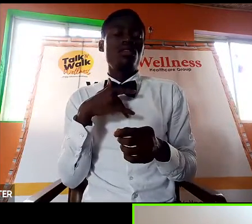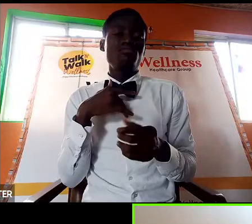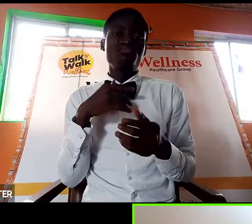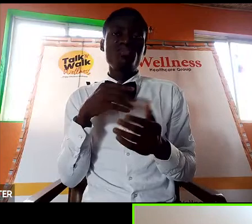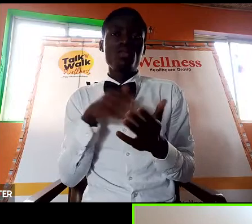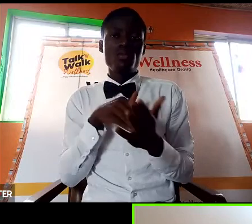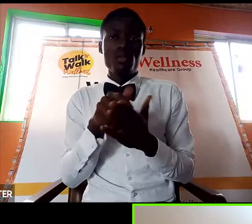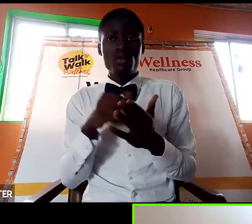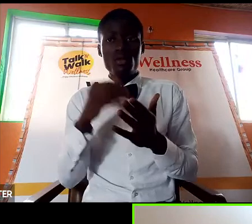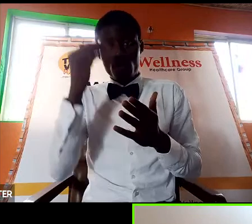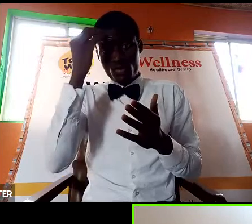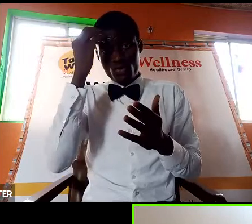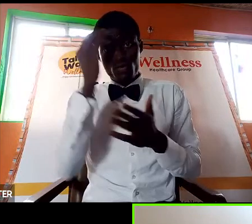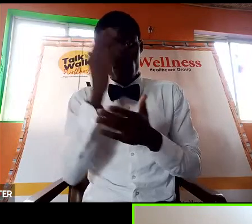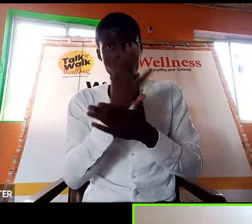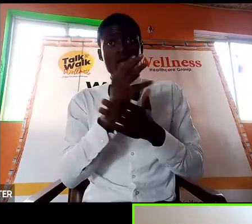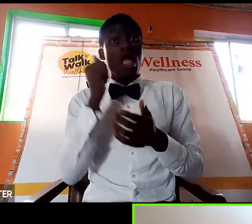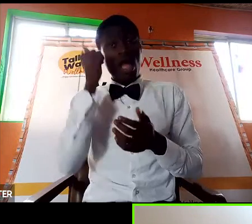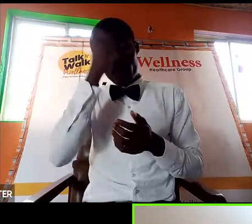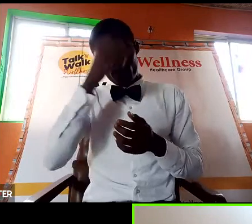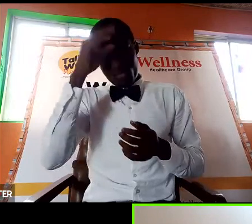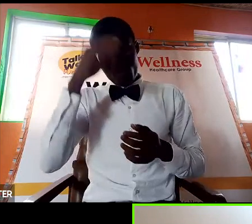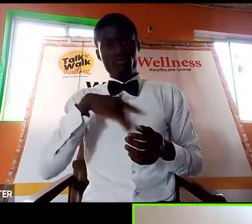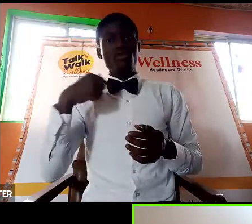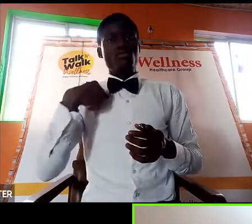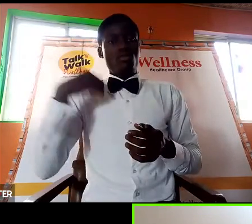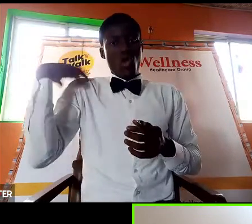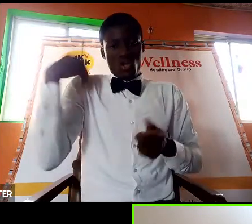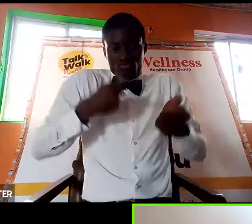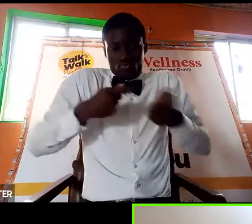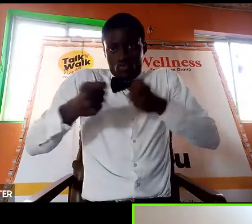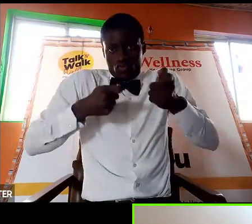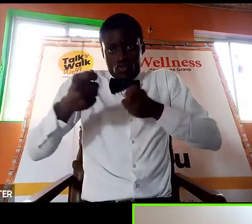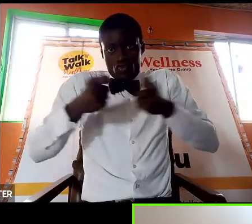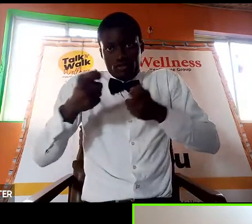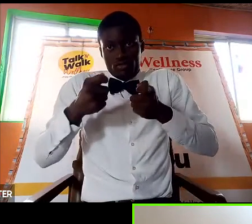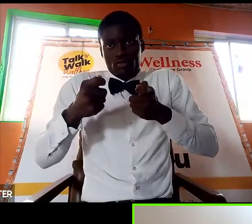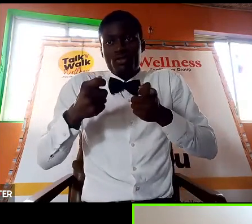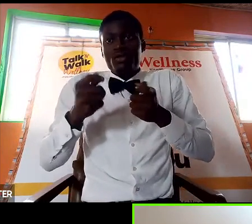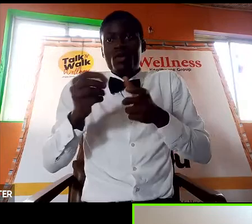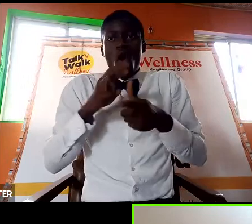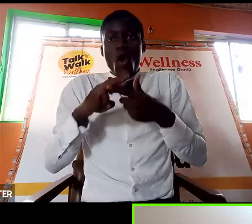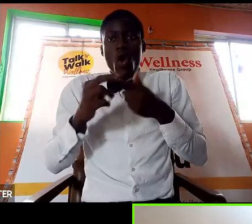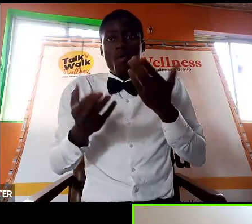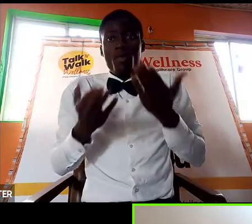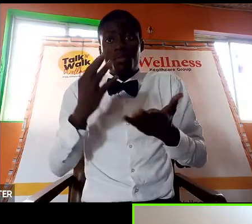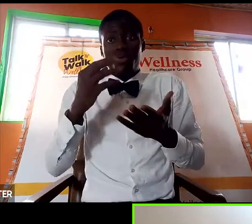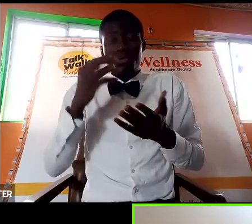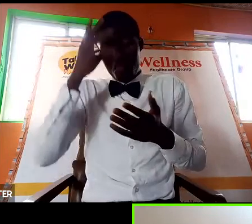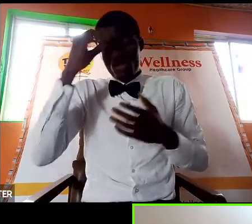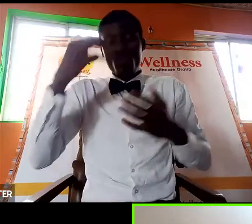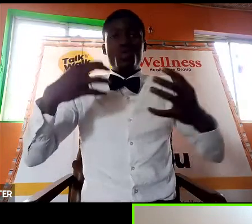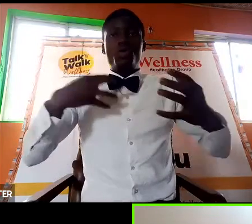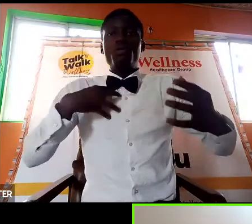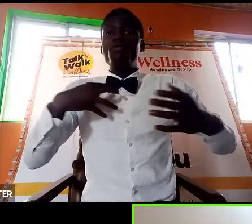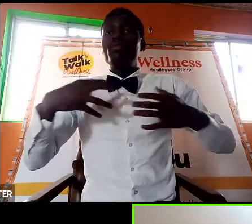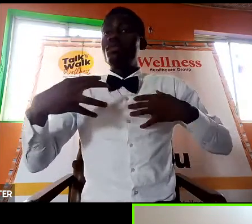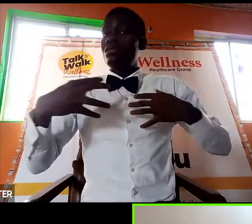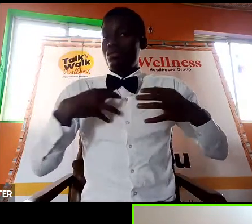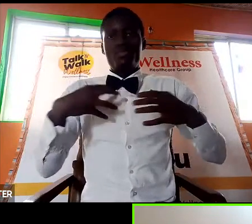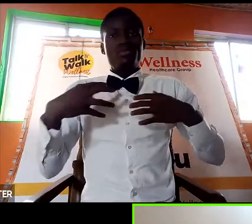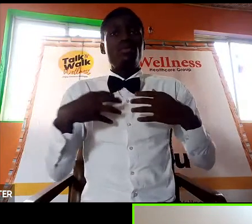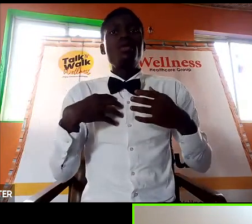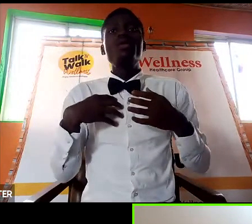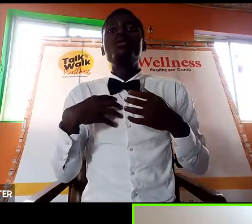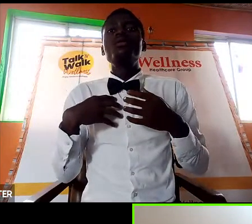everything well put together. So maybe the woman has not been complaining. The woman start complaining, he shut down. He starts seeing himself as